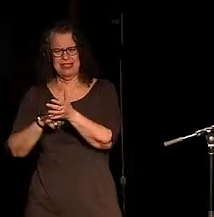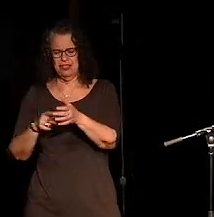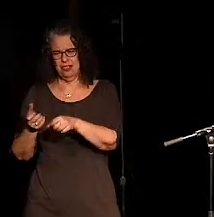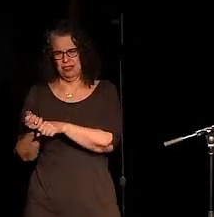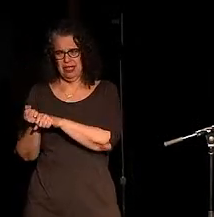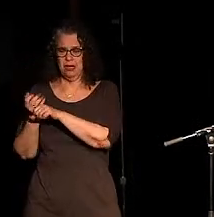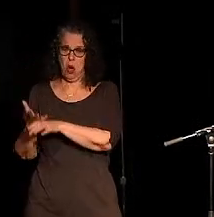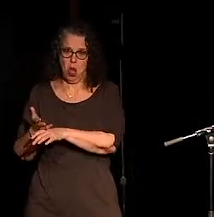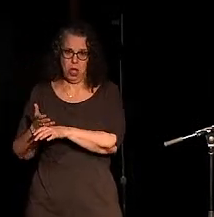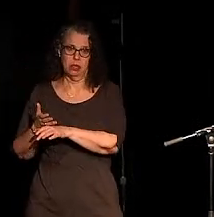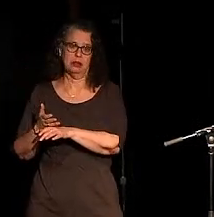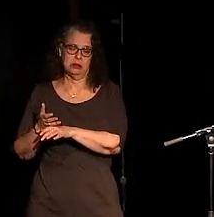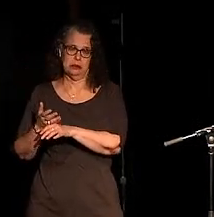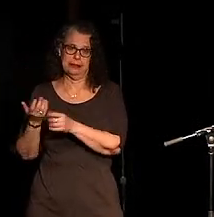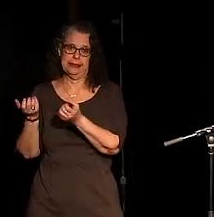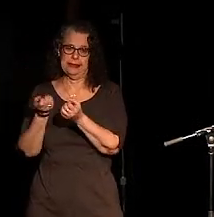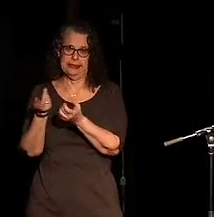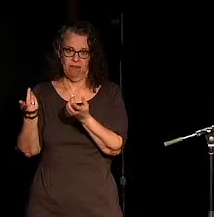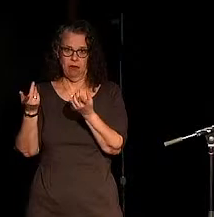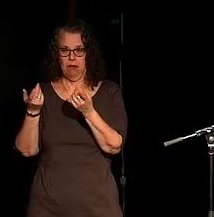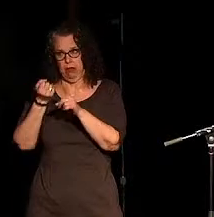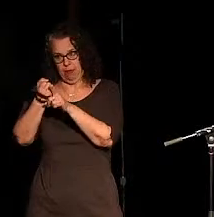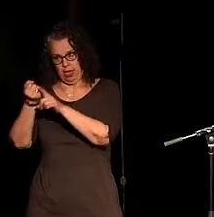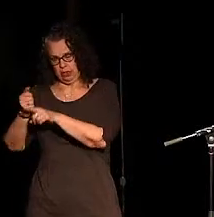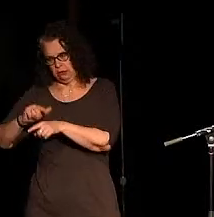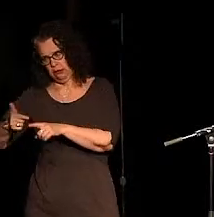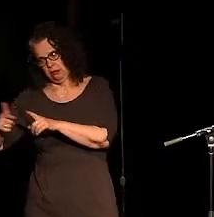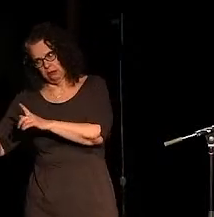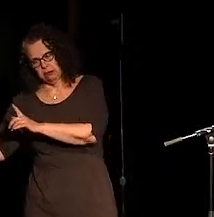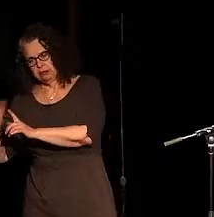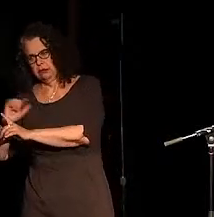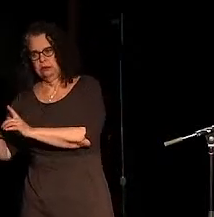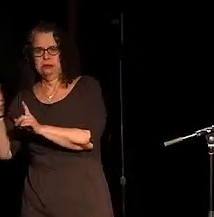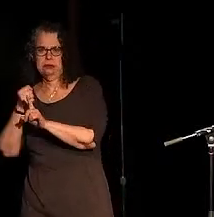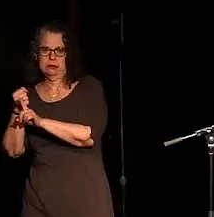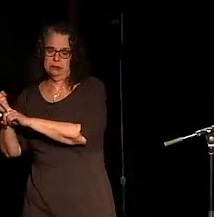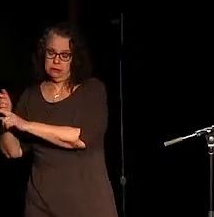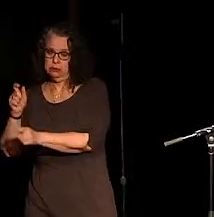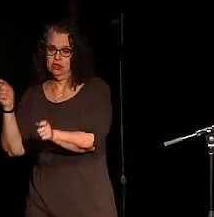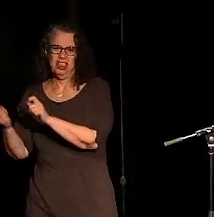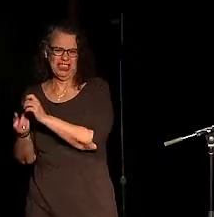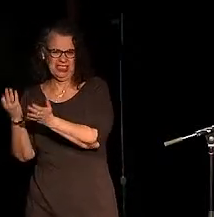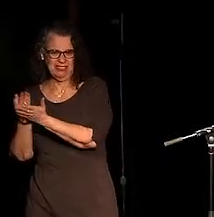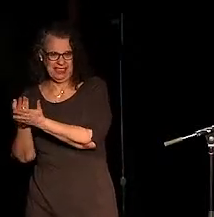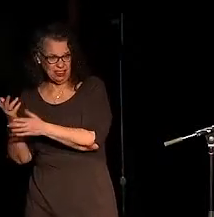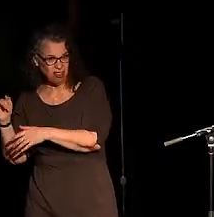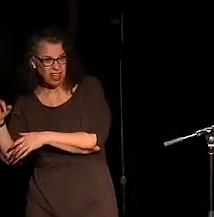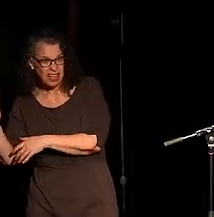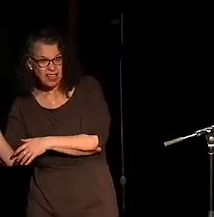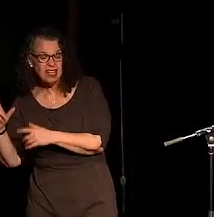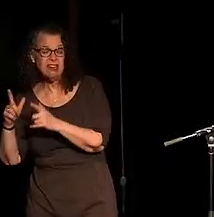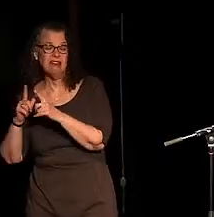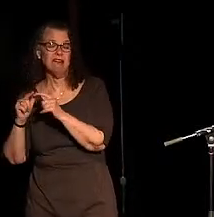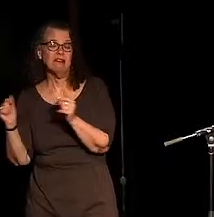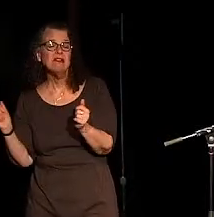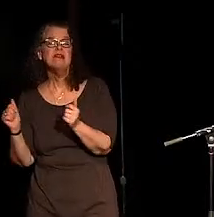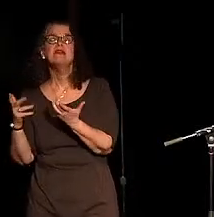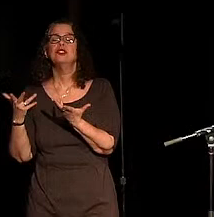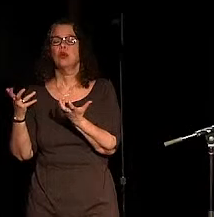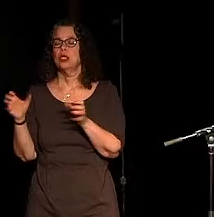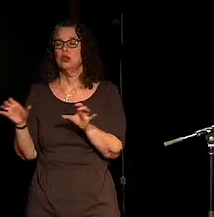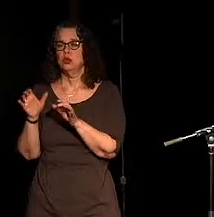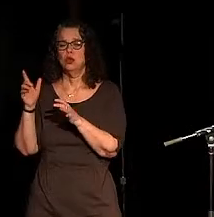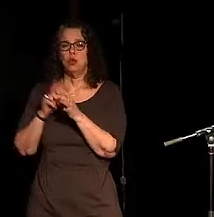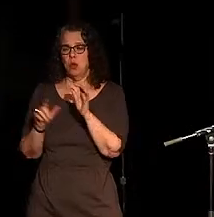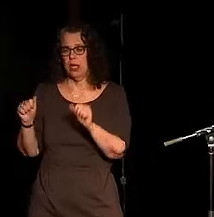cause a cascade of impacts, including changes to financial aid, and so wanted to, you know, do what we can to